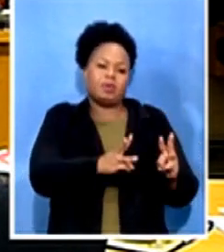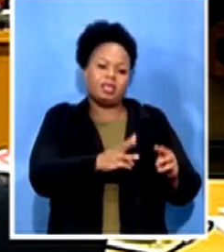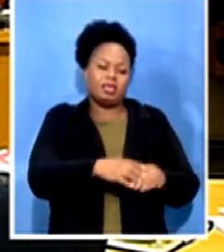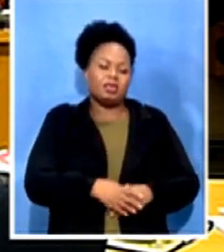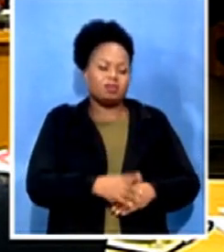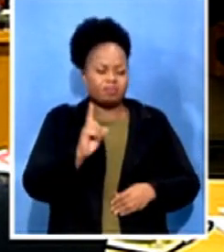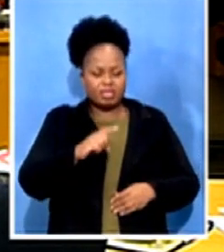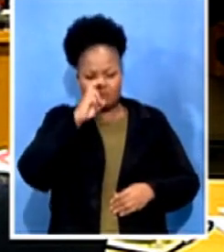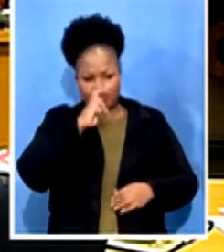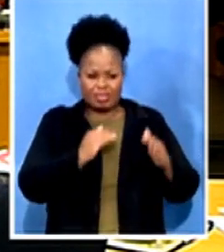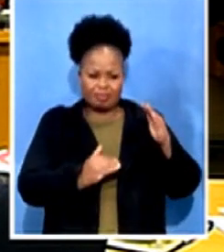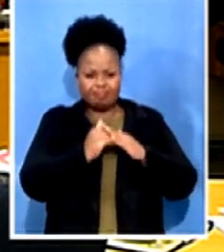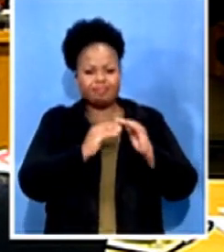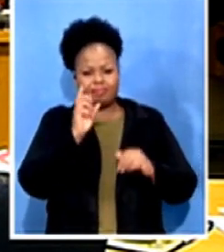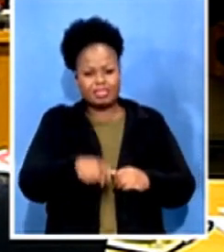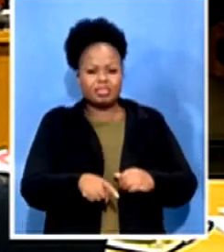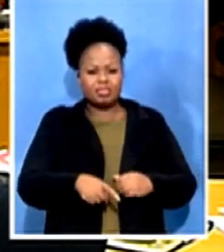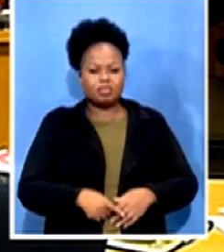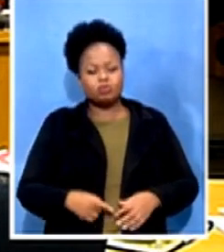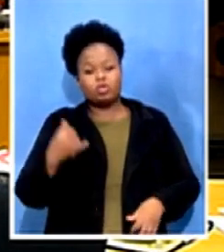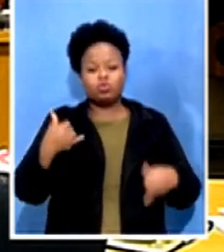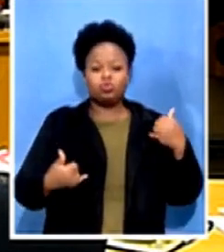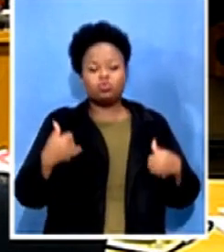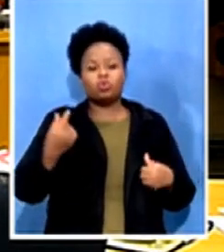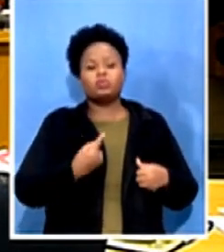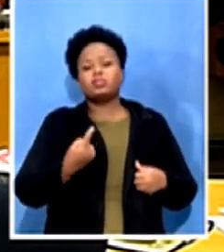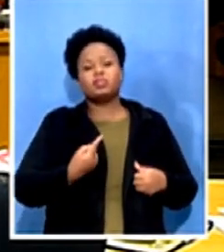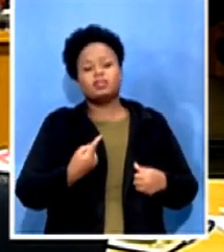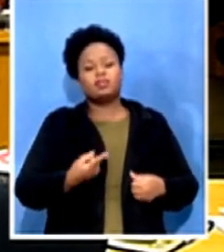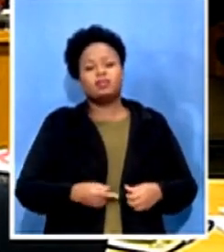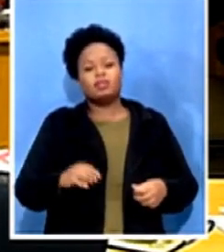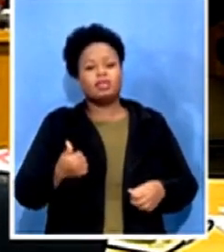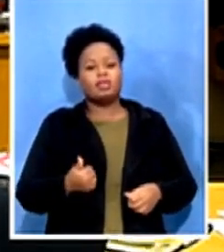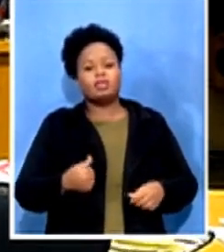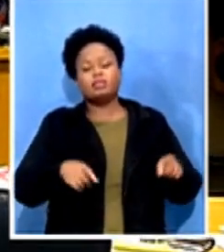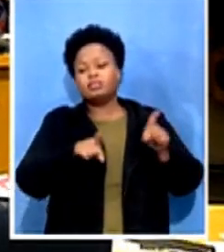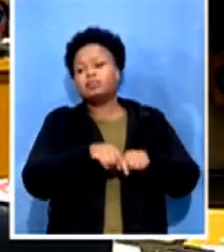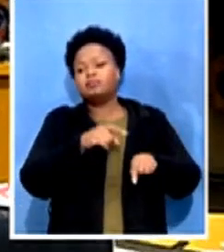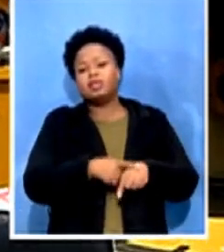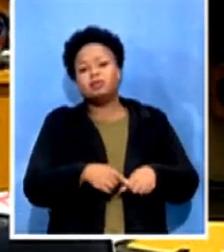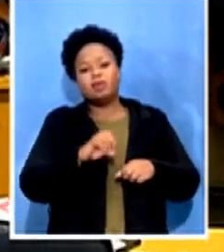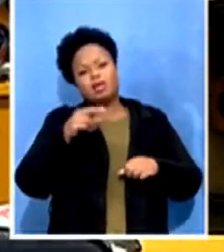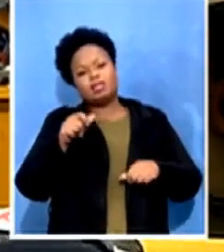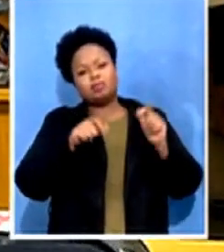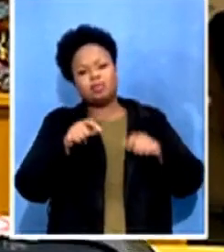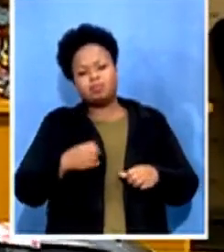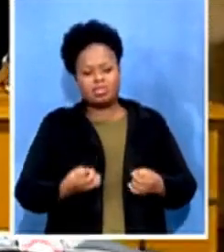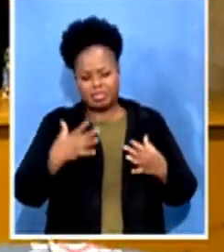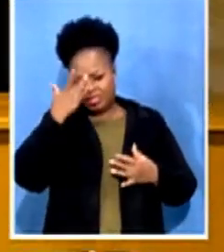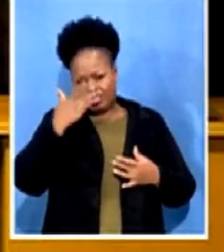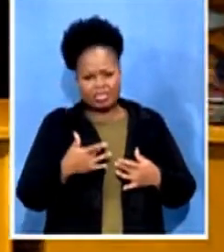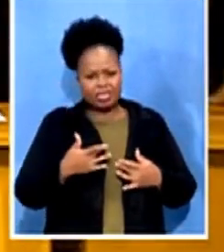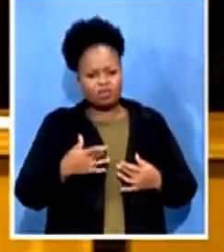ourselves in such a way that our enjoyment results in more people getting infected, getting admitted into hospital, and